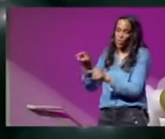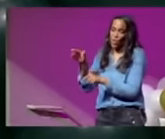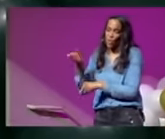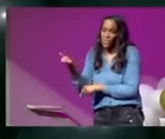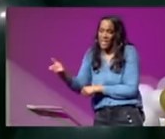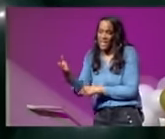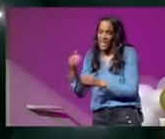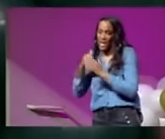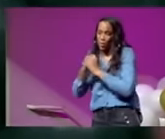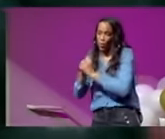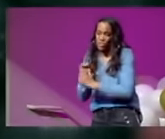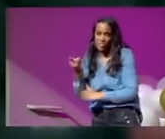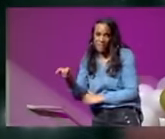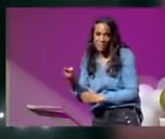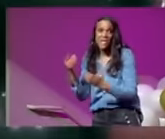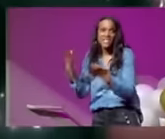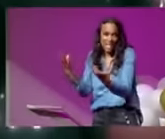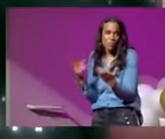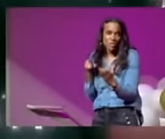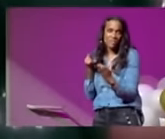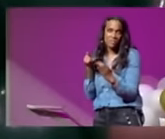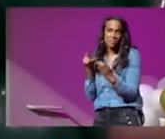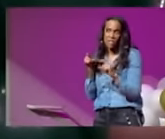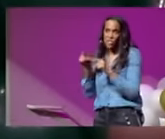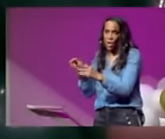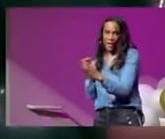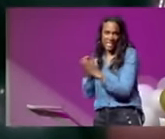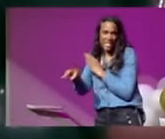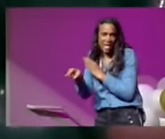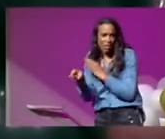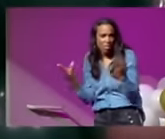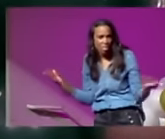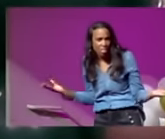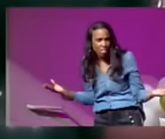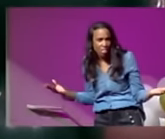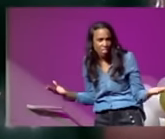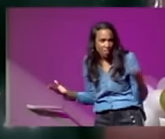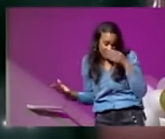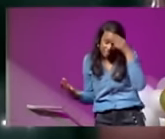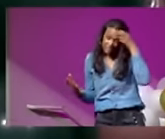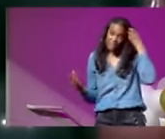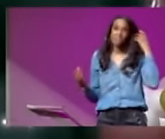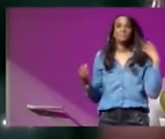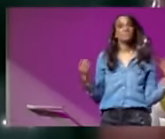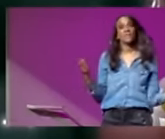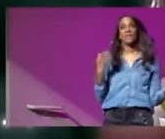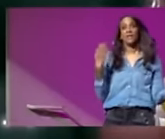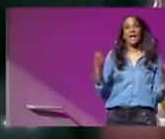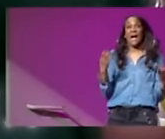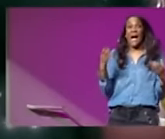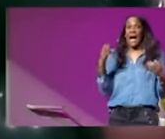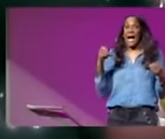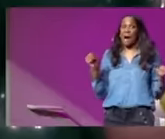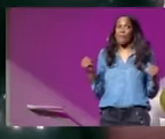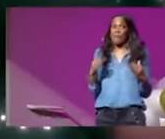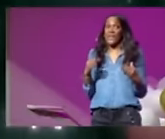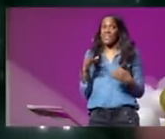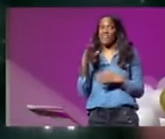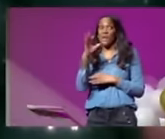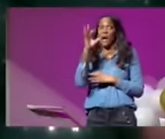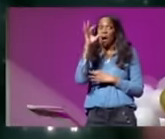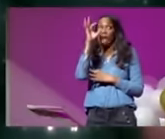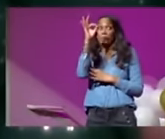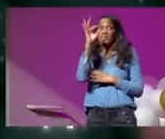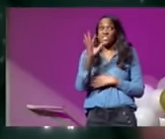when he was born. Y'all, I'm scared of a preacher who's about preaching but not about worship. I'm scared of